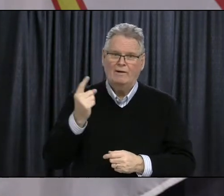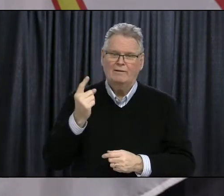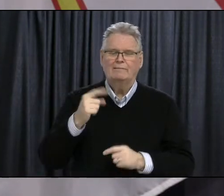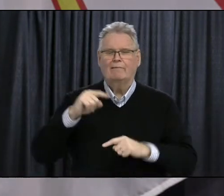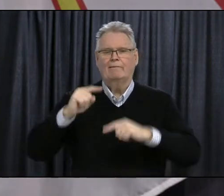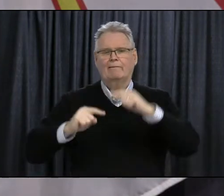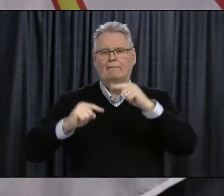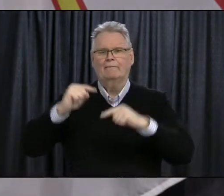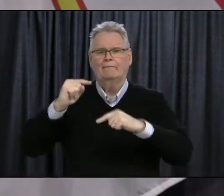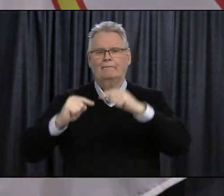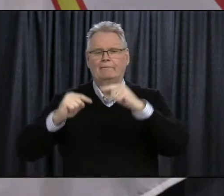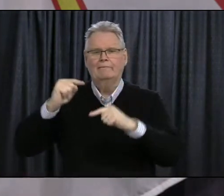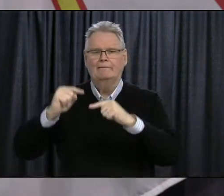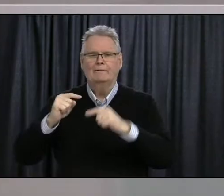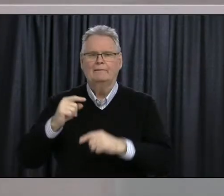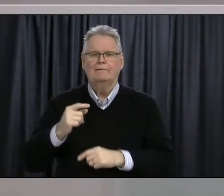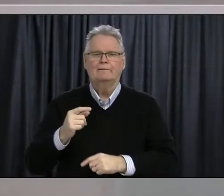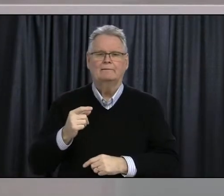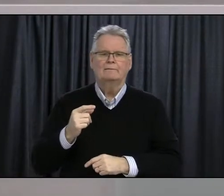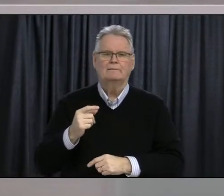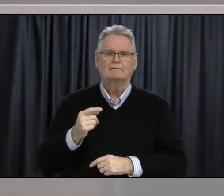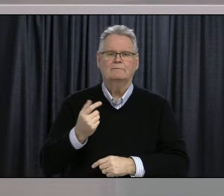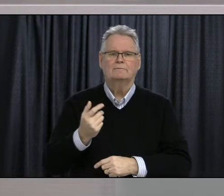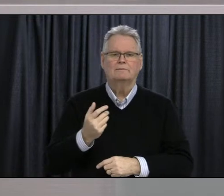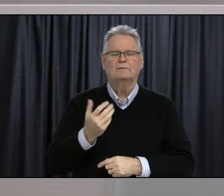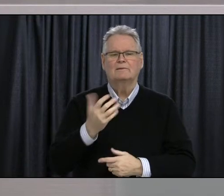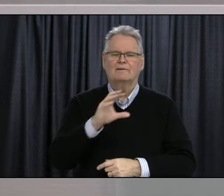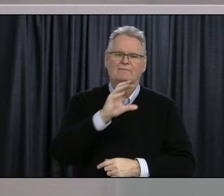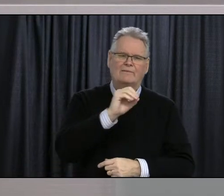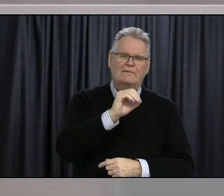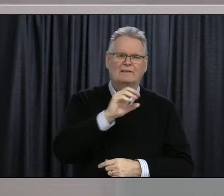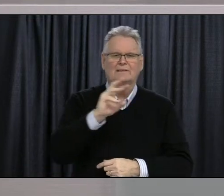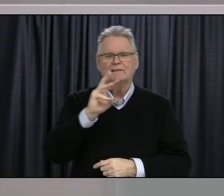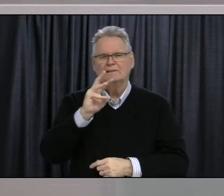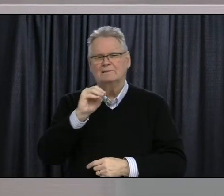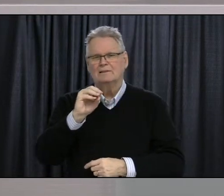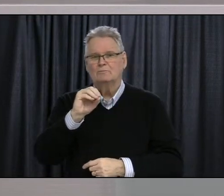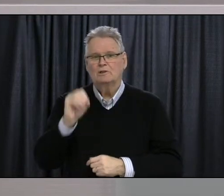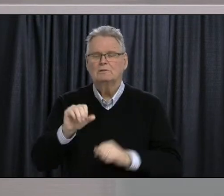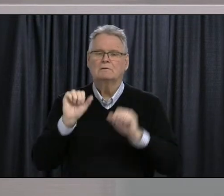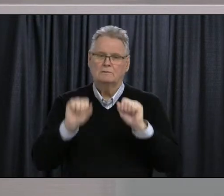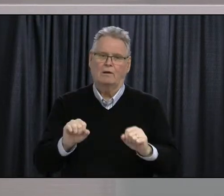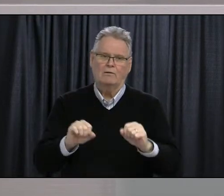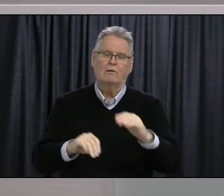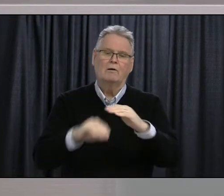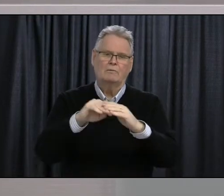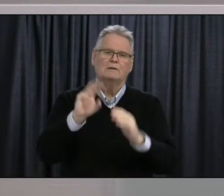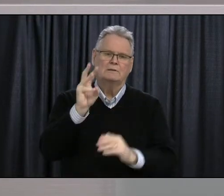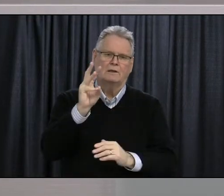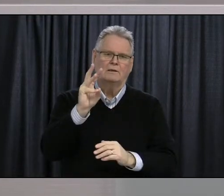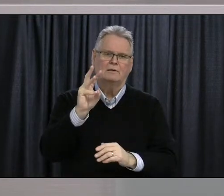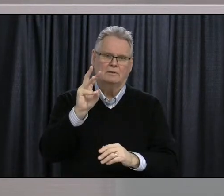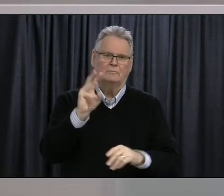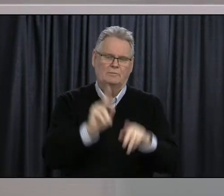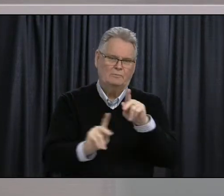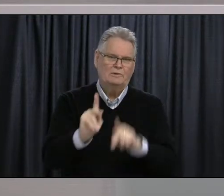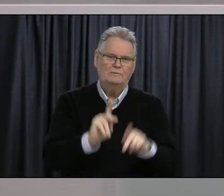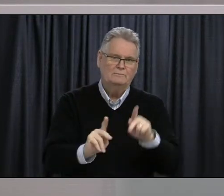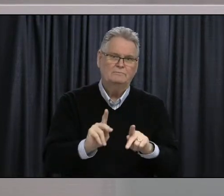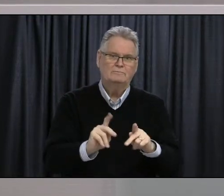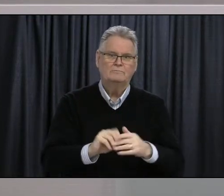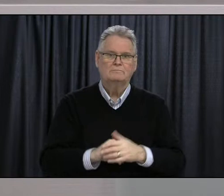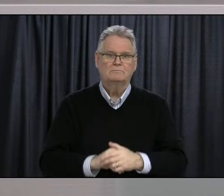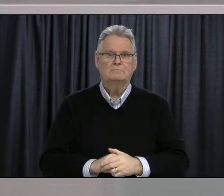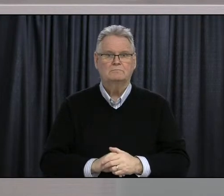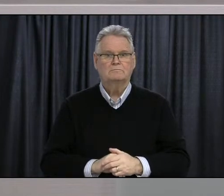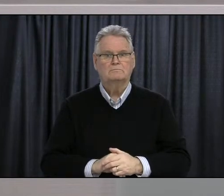time. Okay. Do we have any issues with needle supply or anything like that? At the